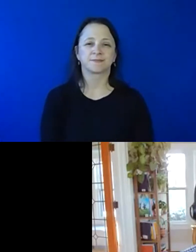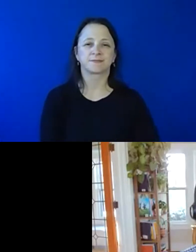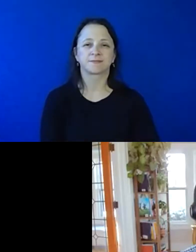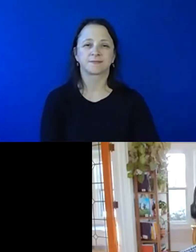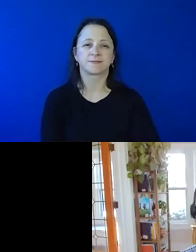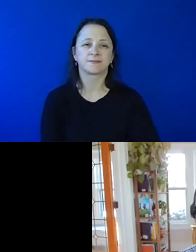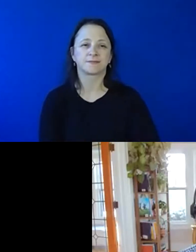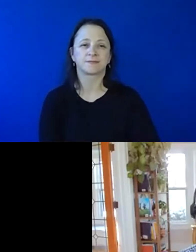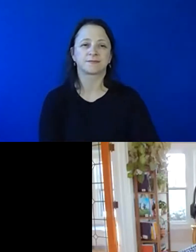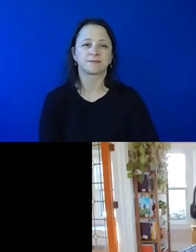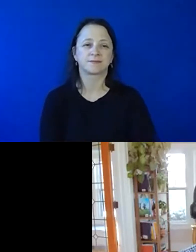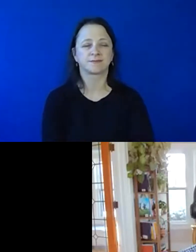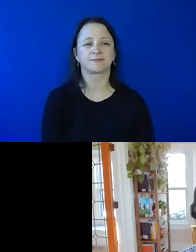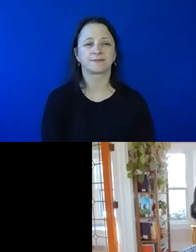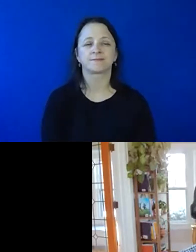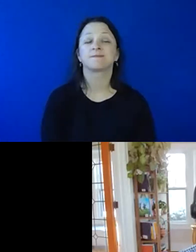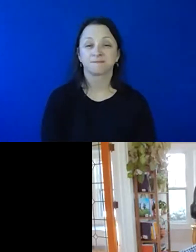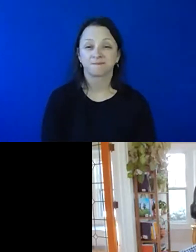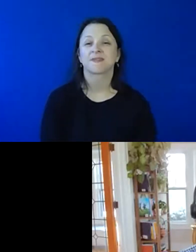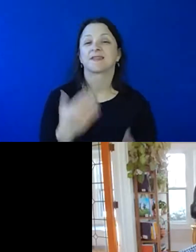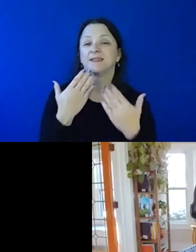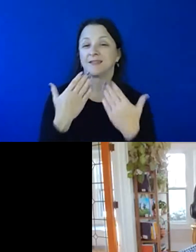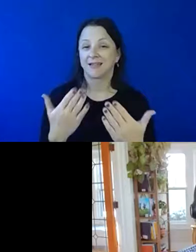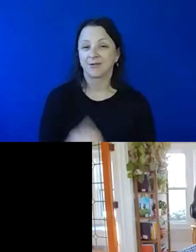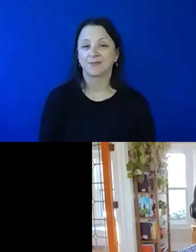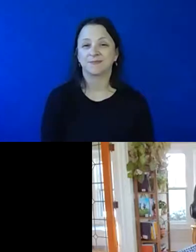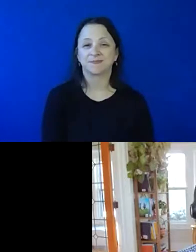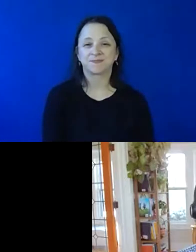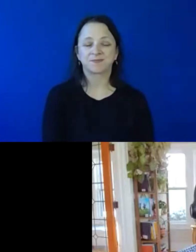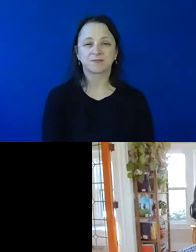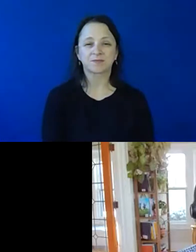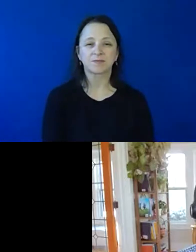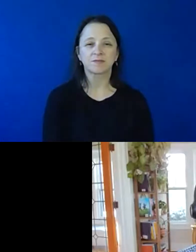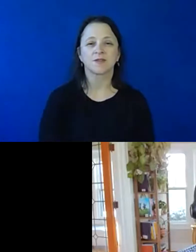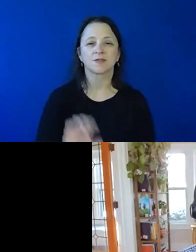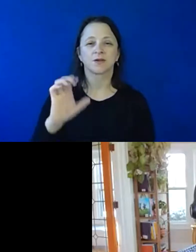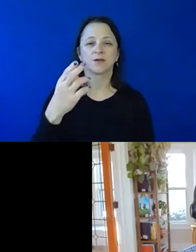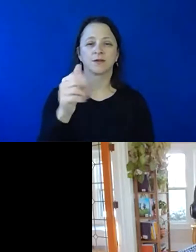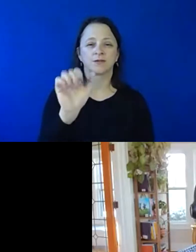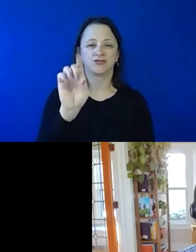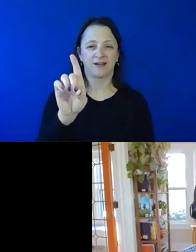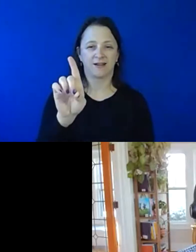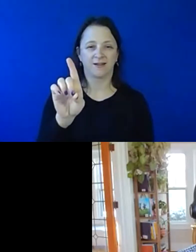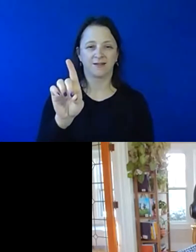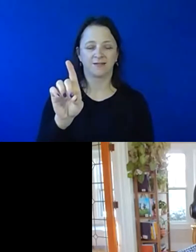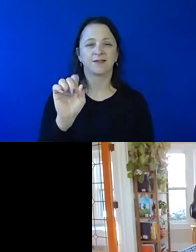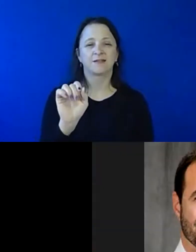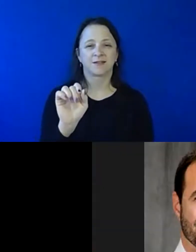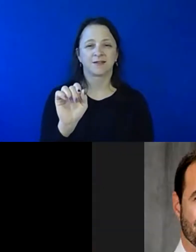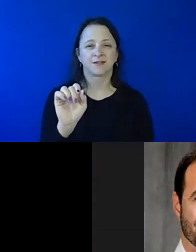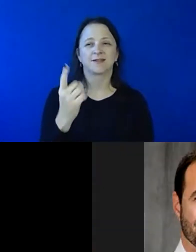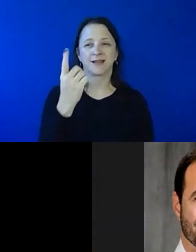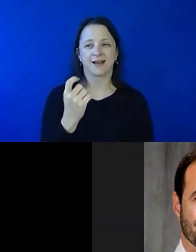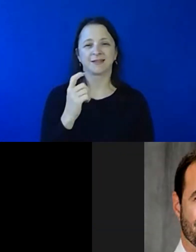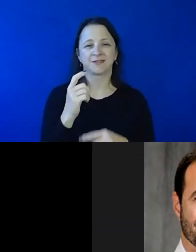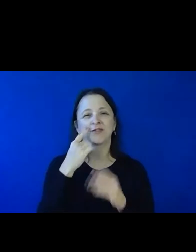Great, thank you. Along those lines, so CHAD, which is something that was asked about for